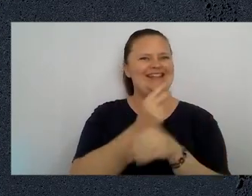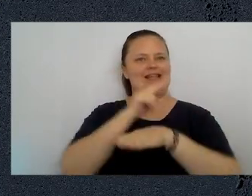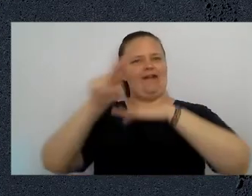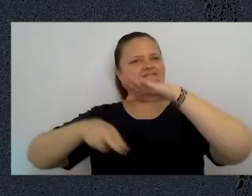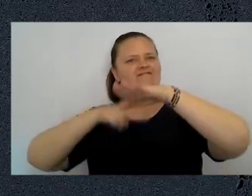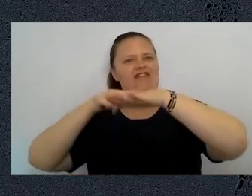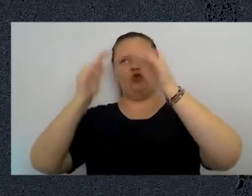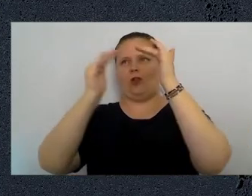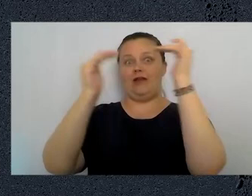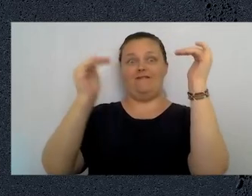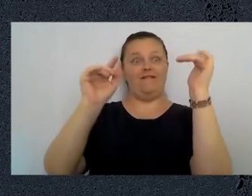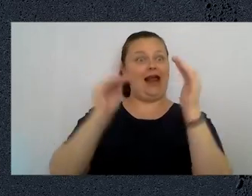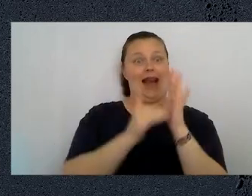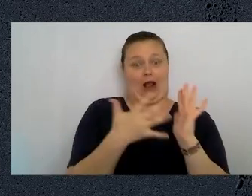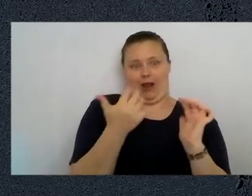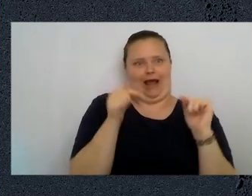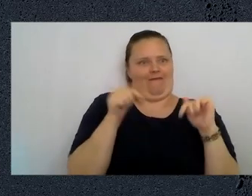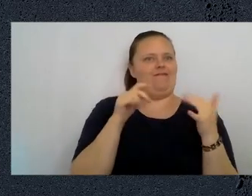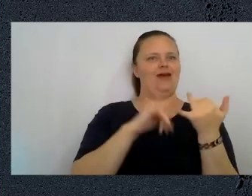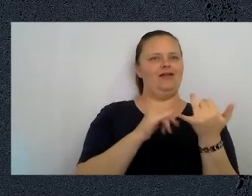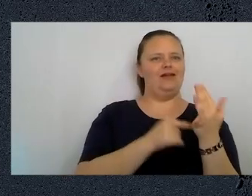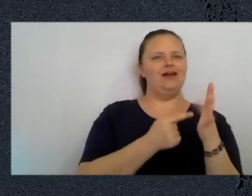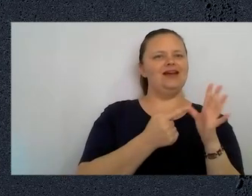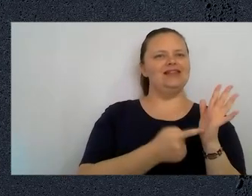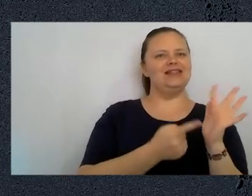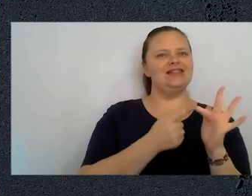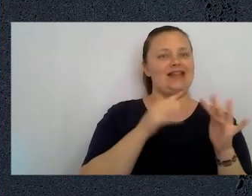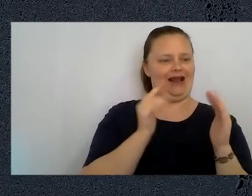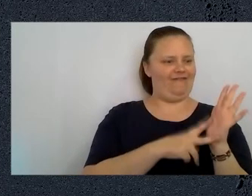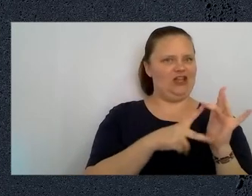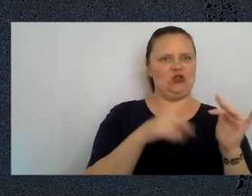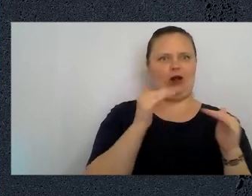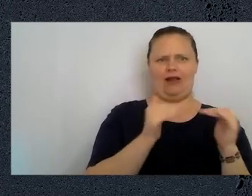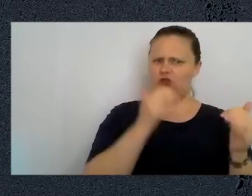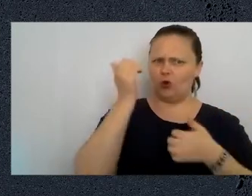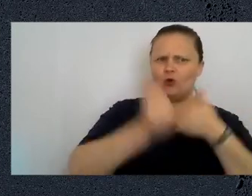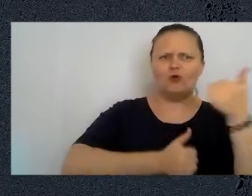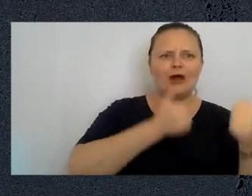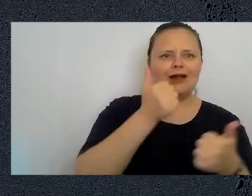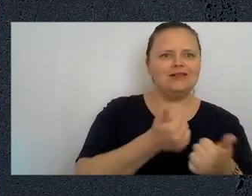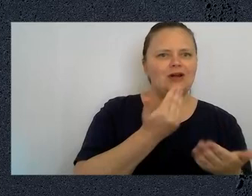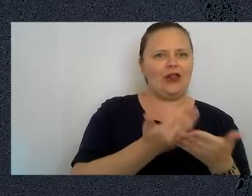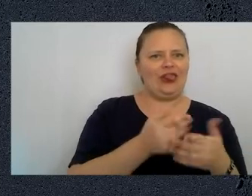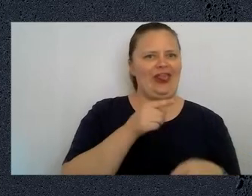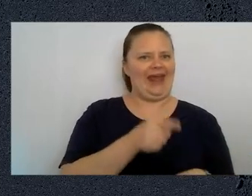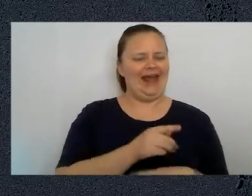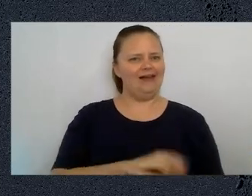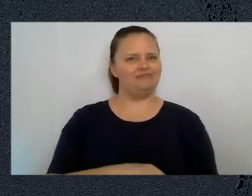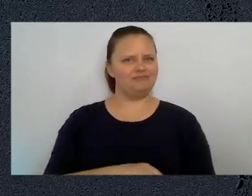at the state level. That's really exciting. So congratulations on that. Can we